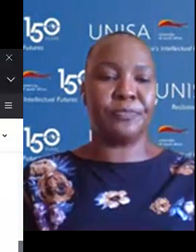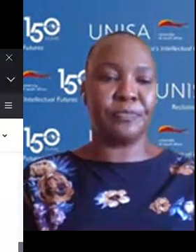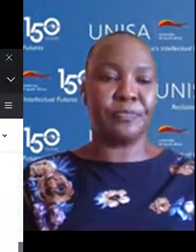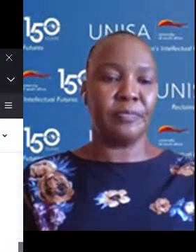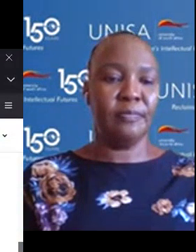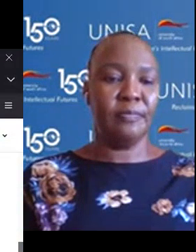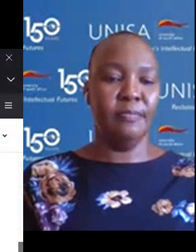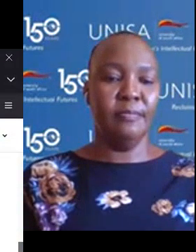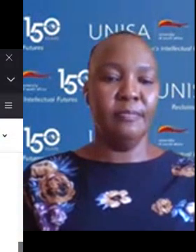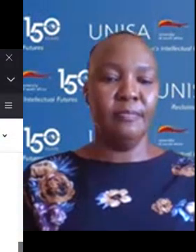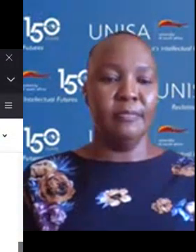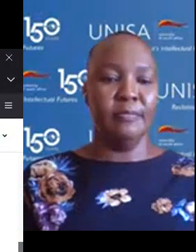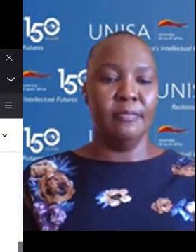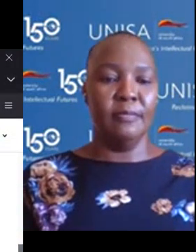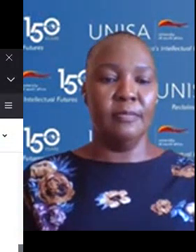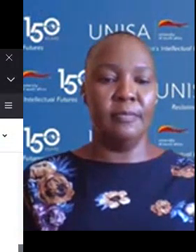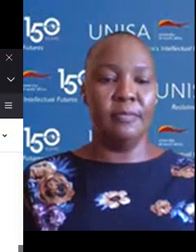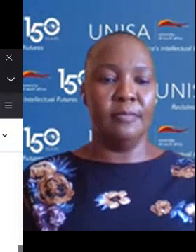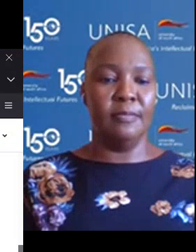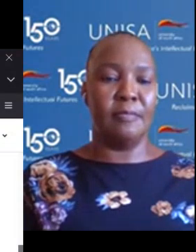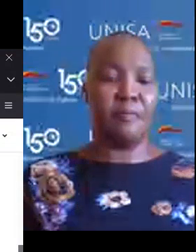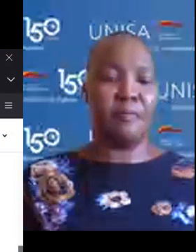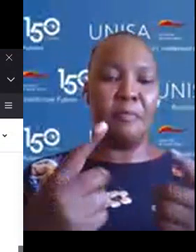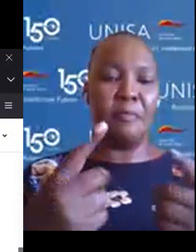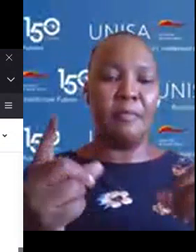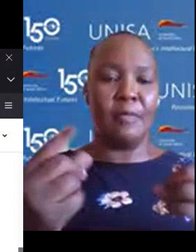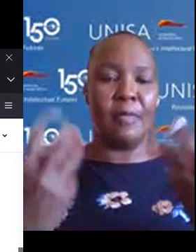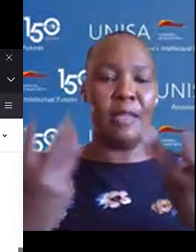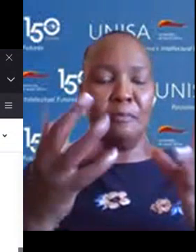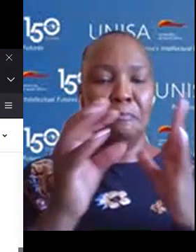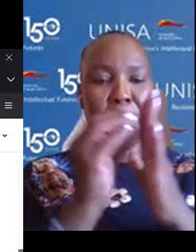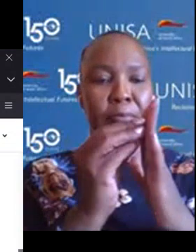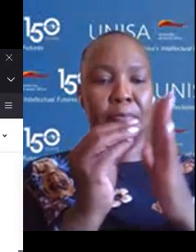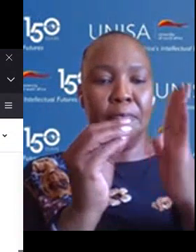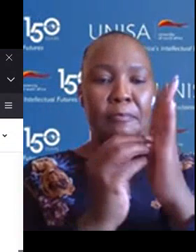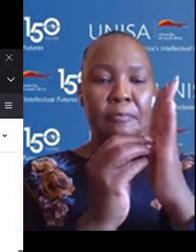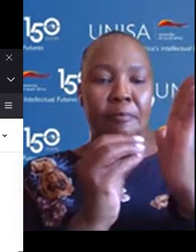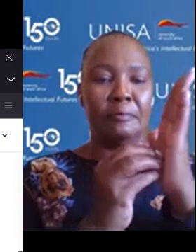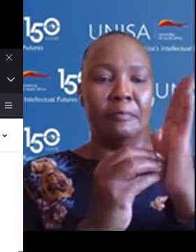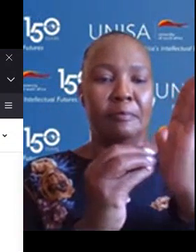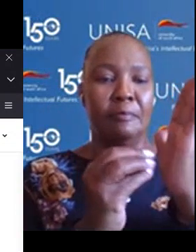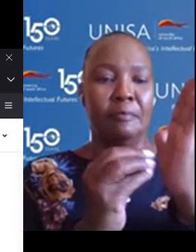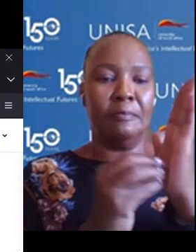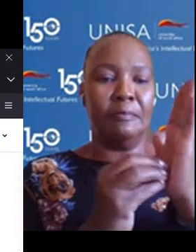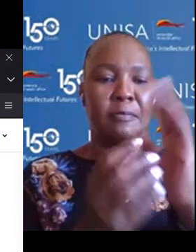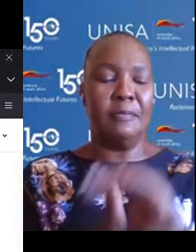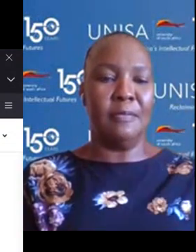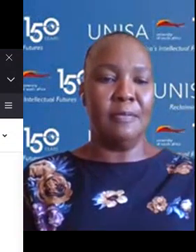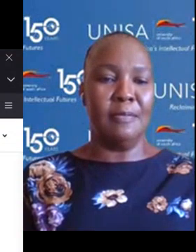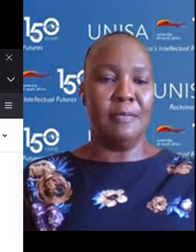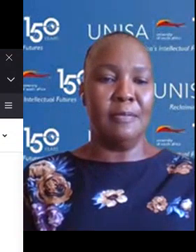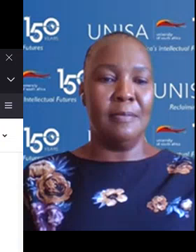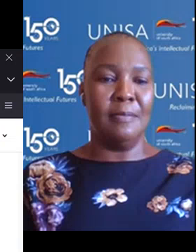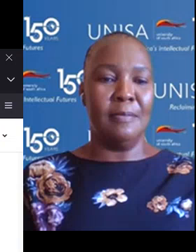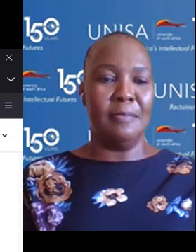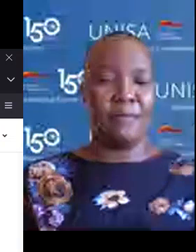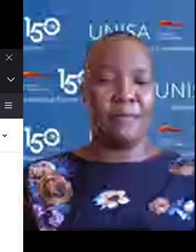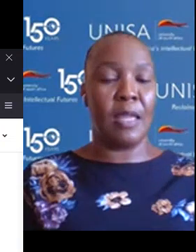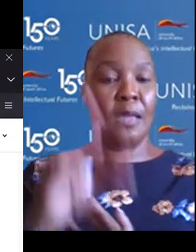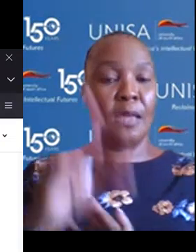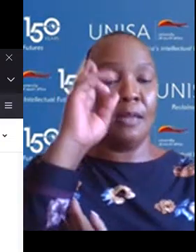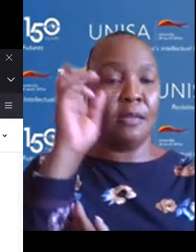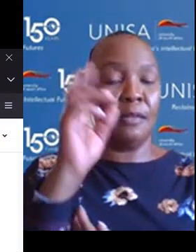I posted. Paulina, I see some of you are very fast, you're working ahead, that's good. So remember, for